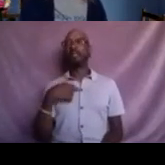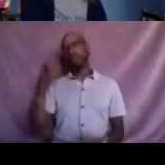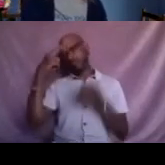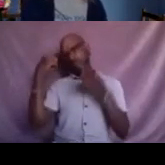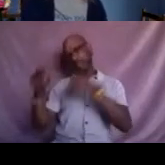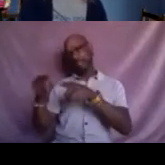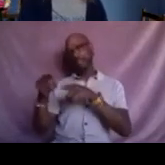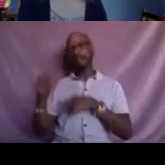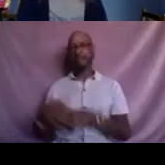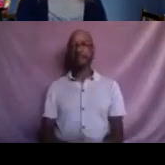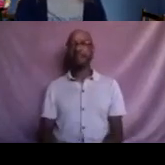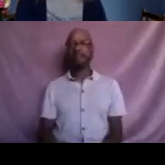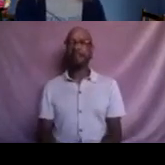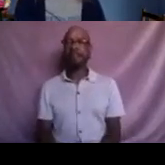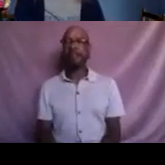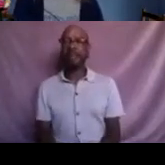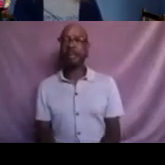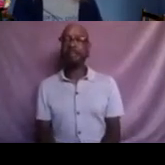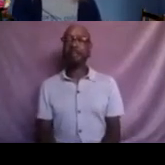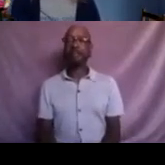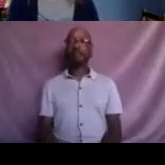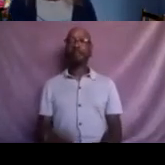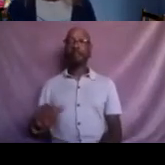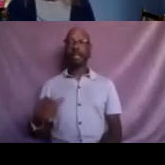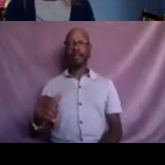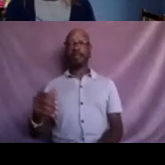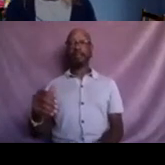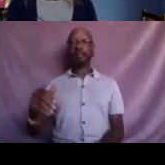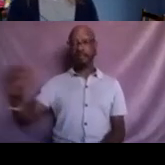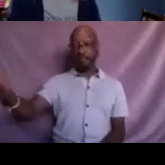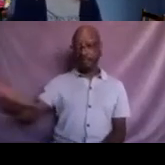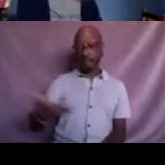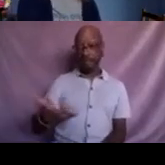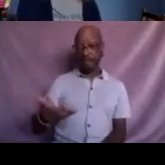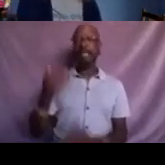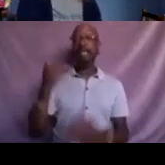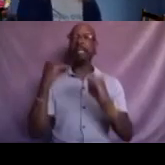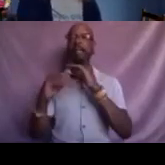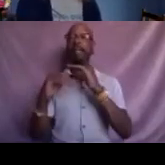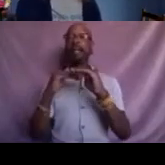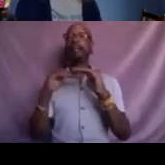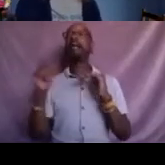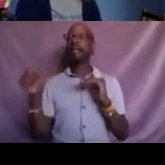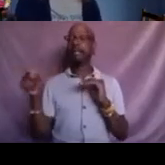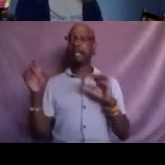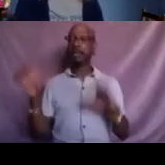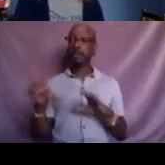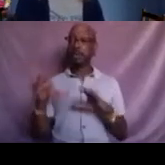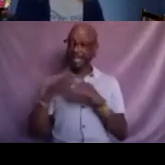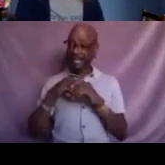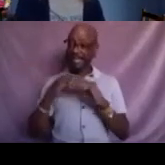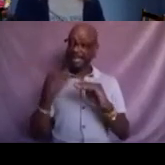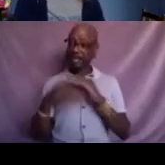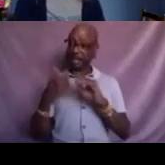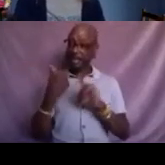class. And so that invitation email, they can either do it right in the email. There's a join button in the email to click